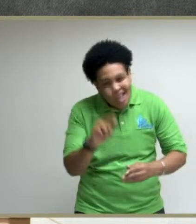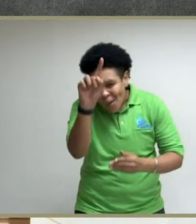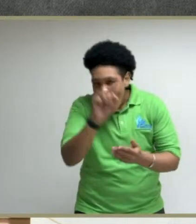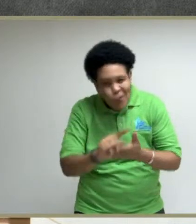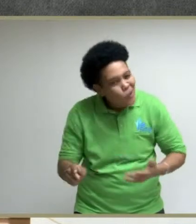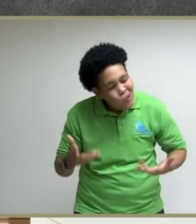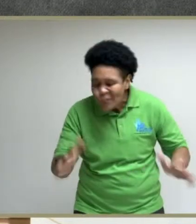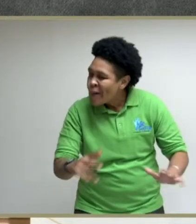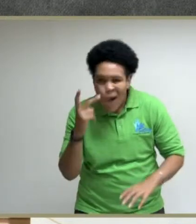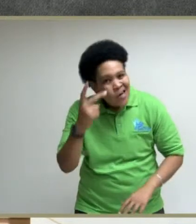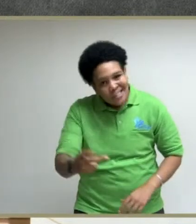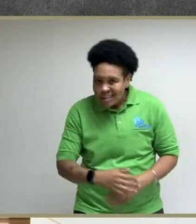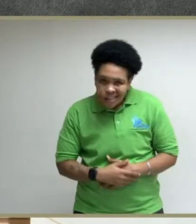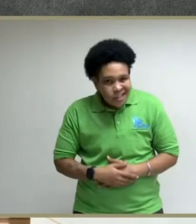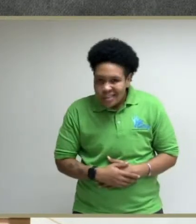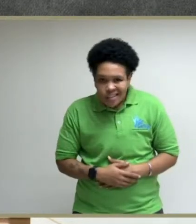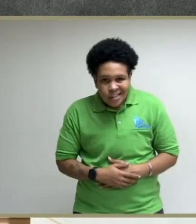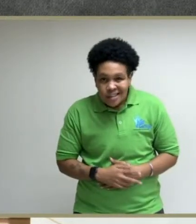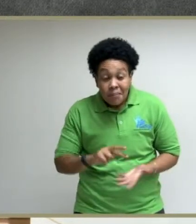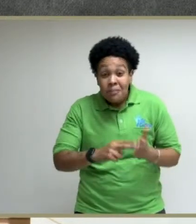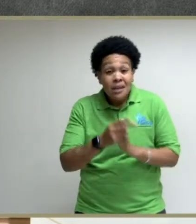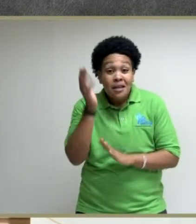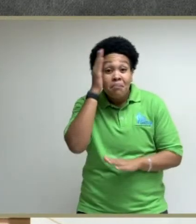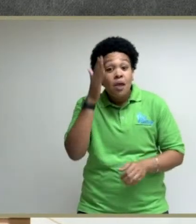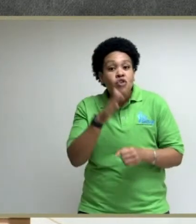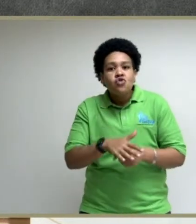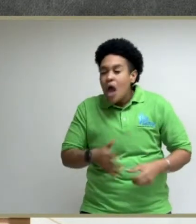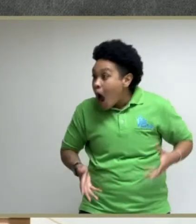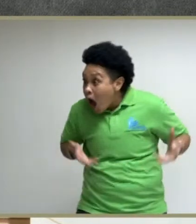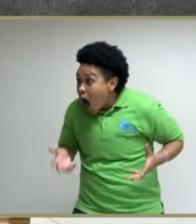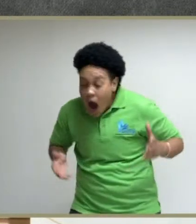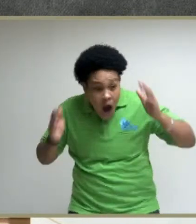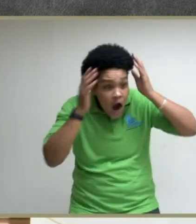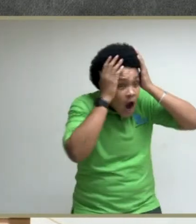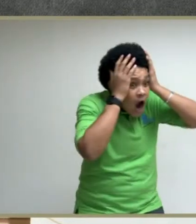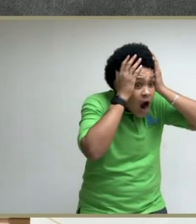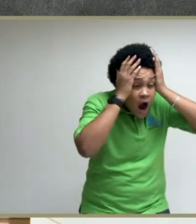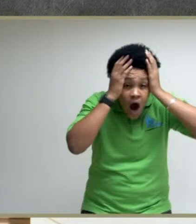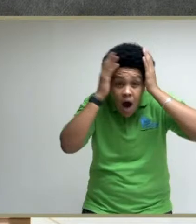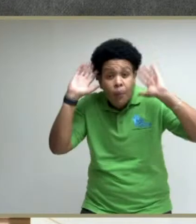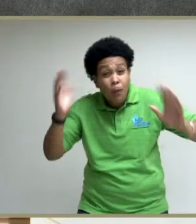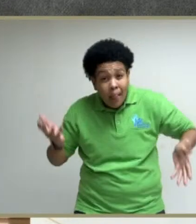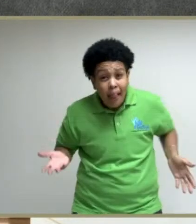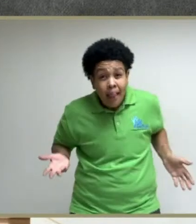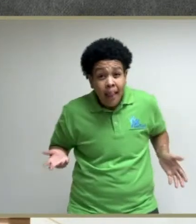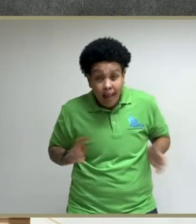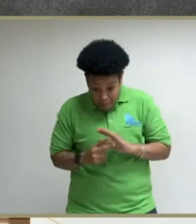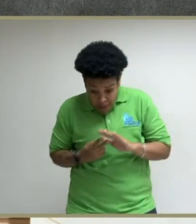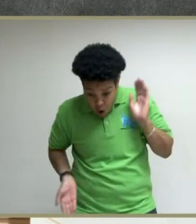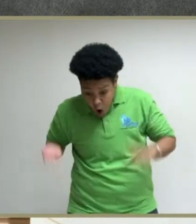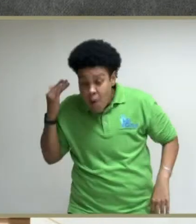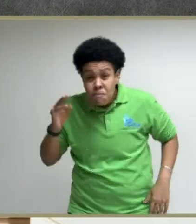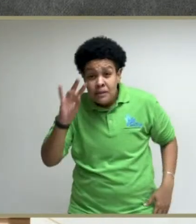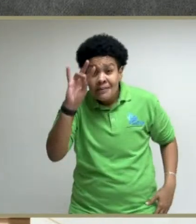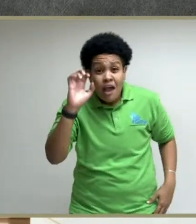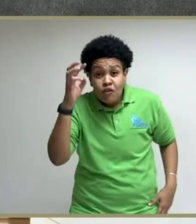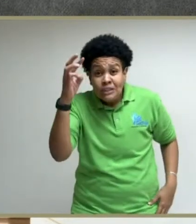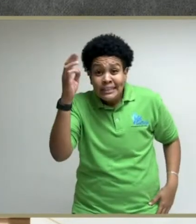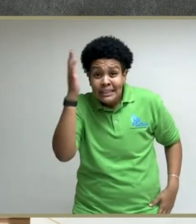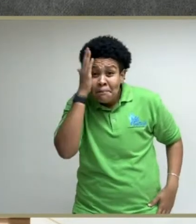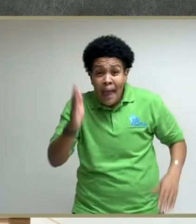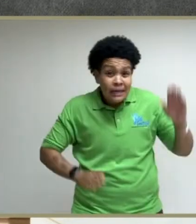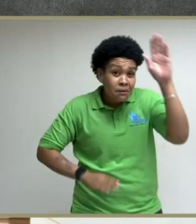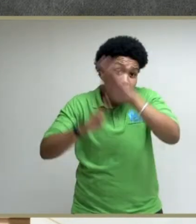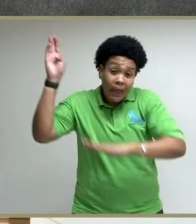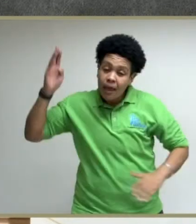be a severe stress on our beds. And where we went up to 716 beds at peak,